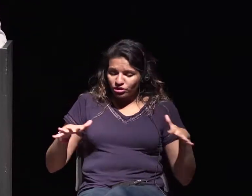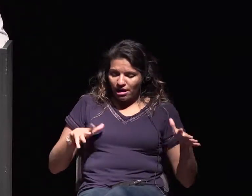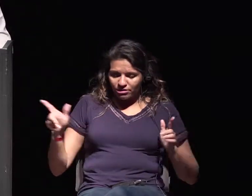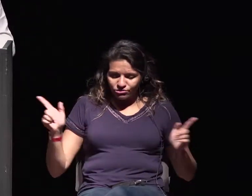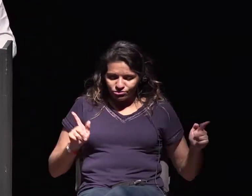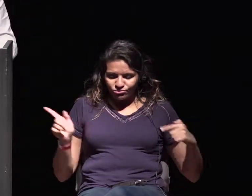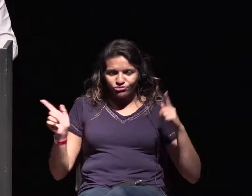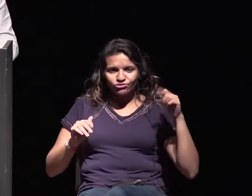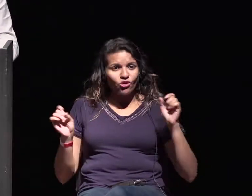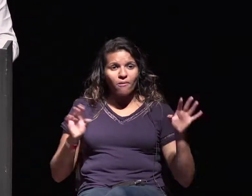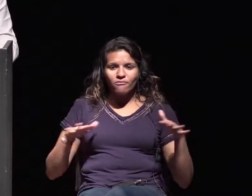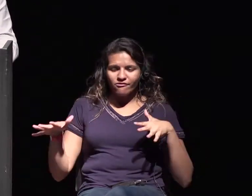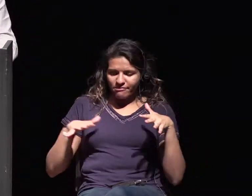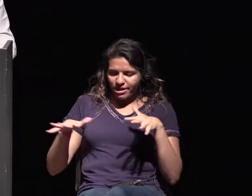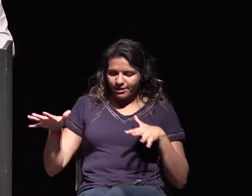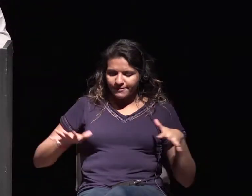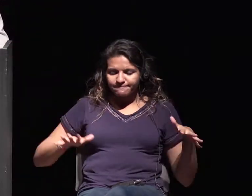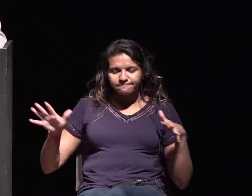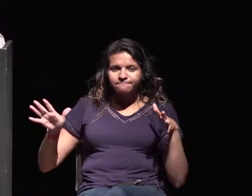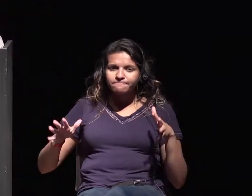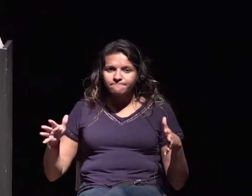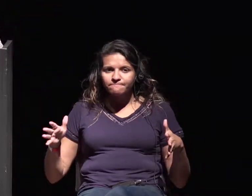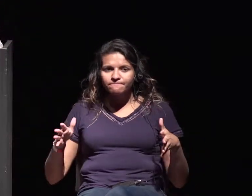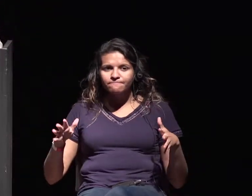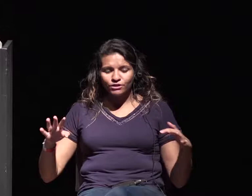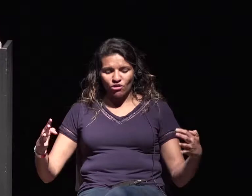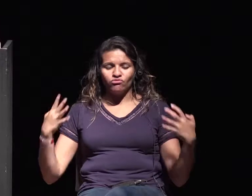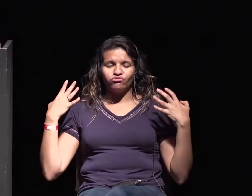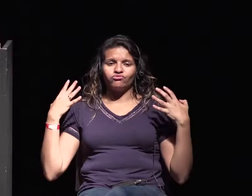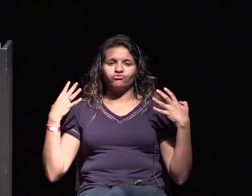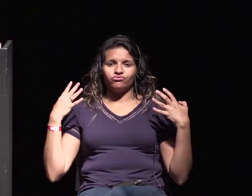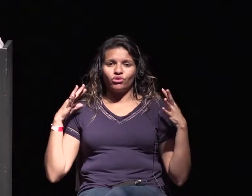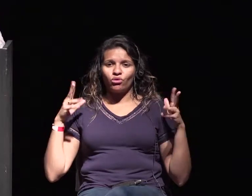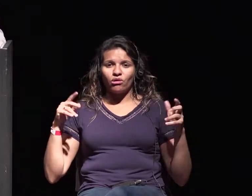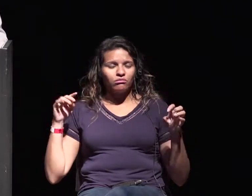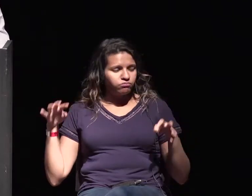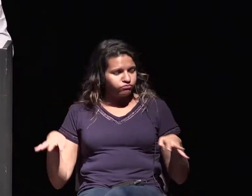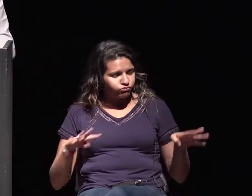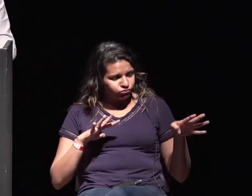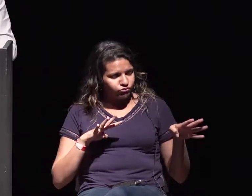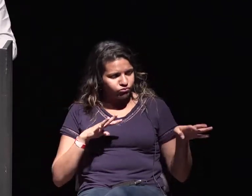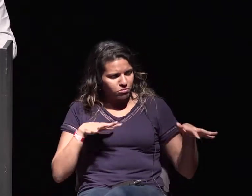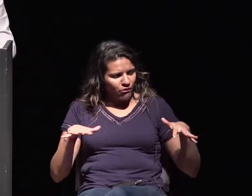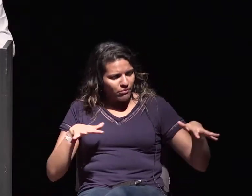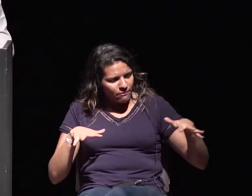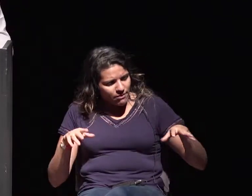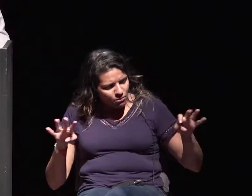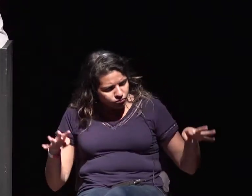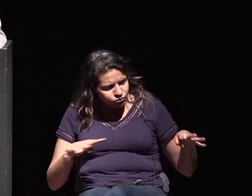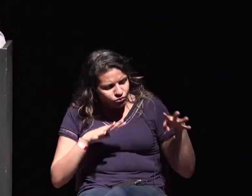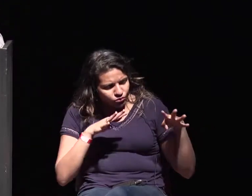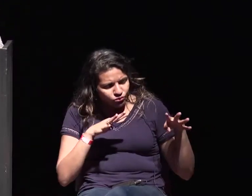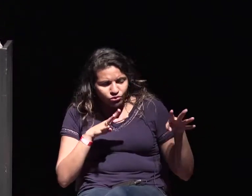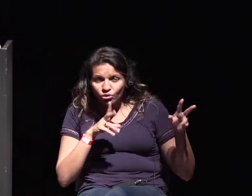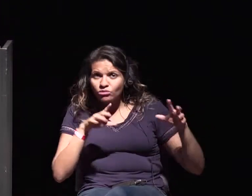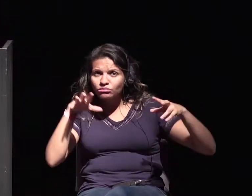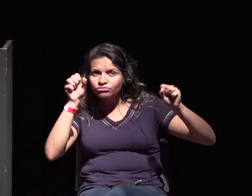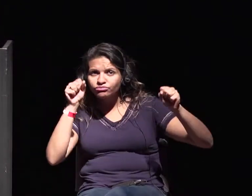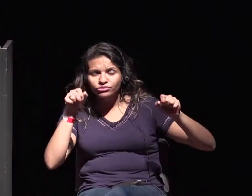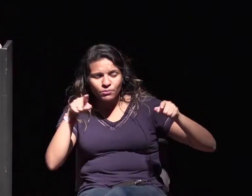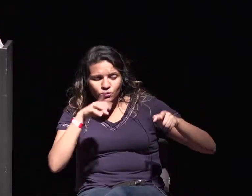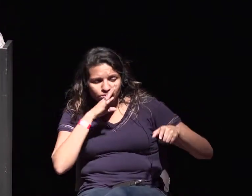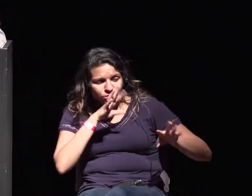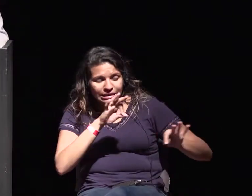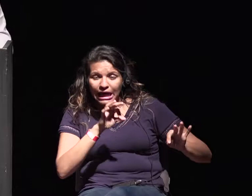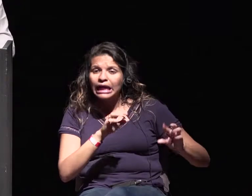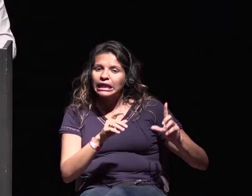the opening hours of the art center and the duration of the exhibition give a rhythm to this piece. Coming and going in